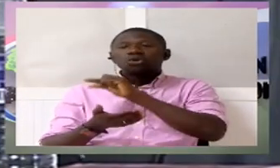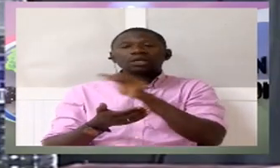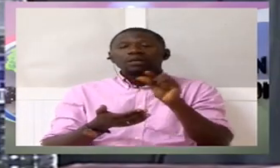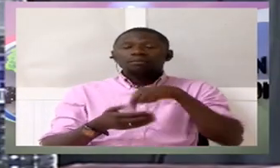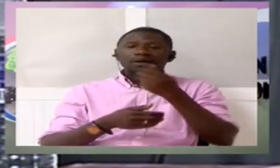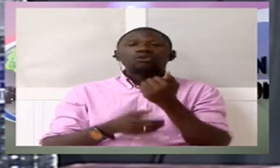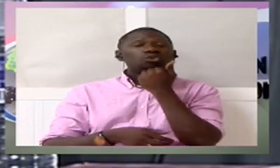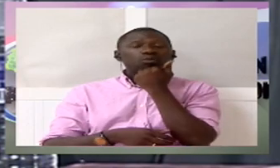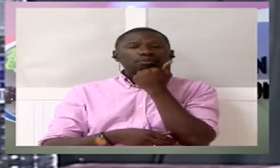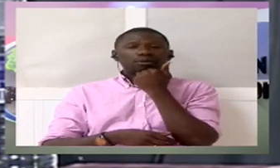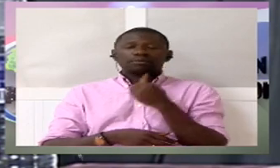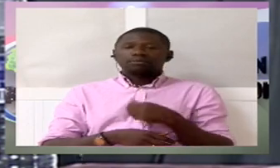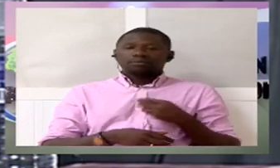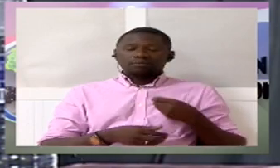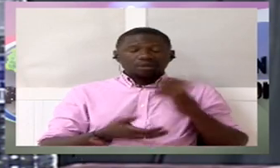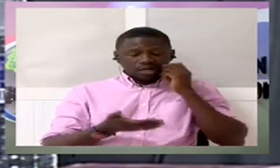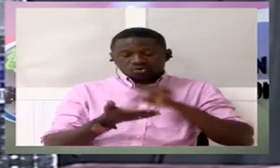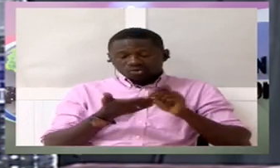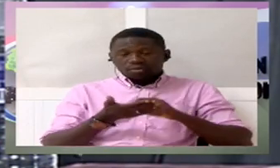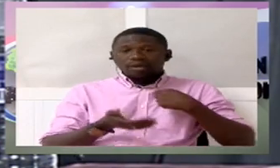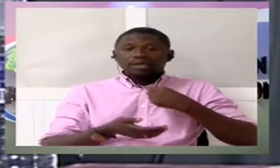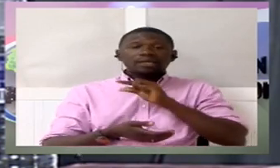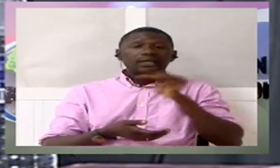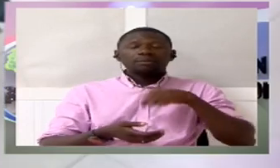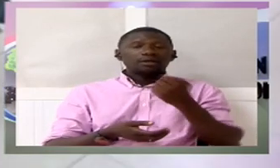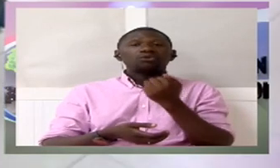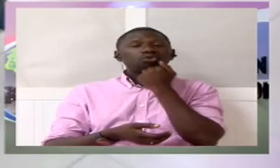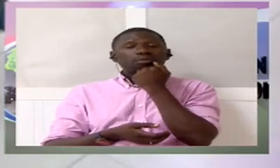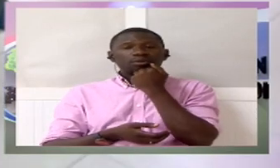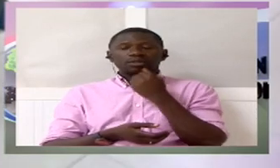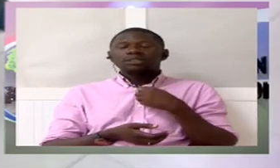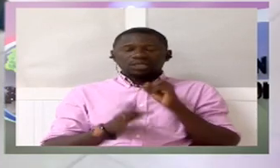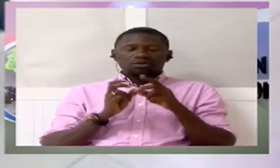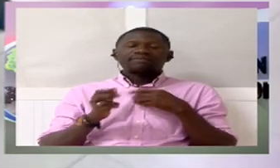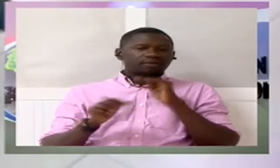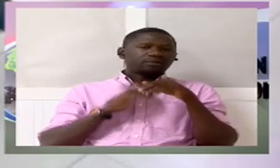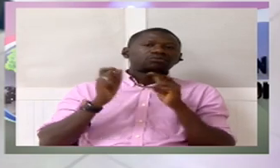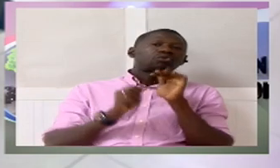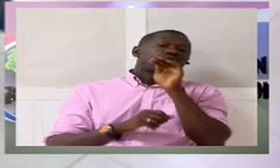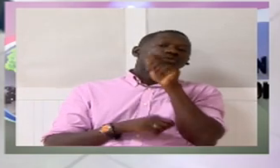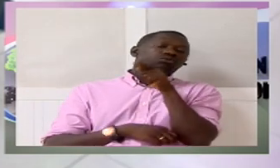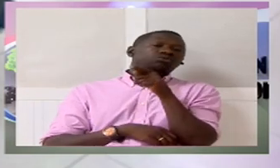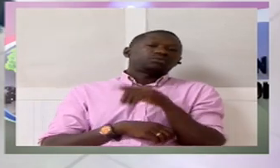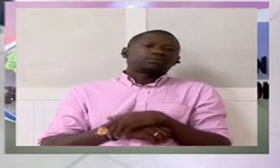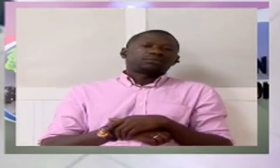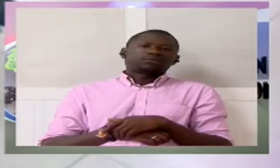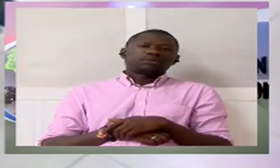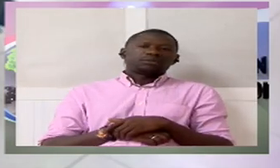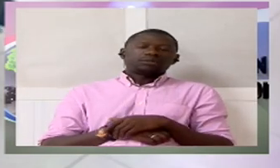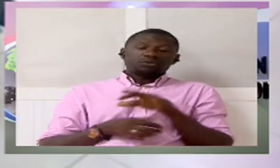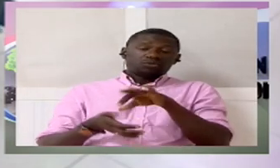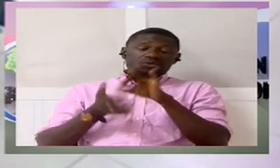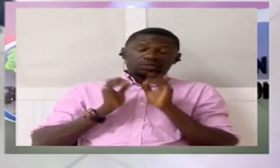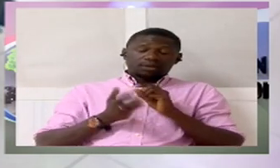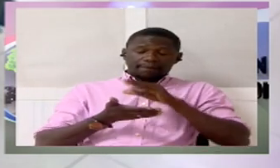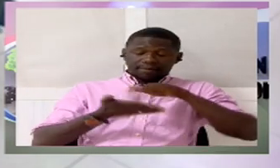number." I wrote my name and number. I'll get back to you. And she said, "I will get back to you." I will note ninsika. She